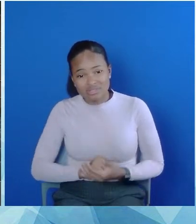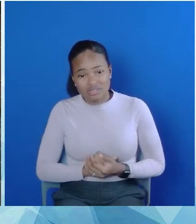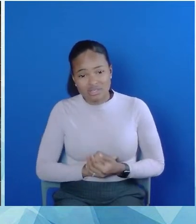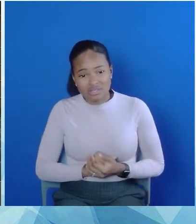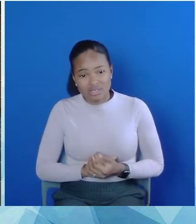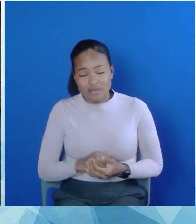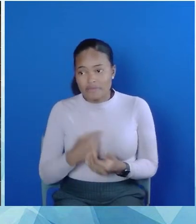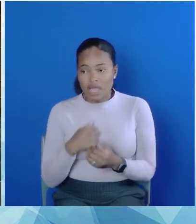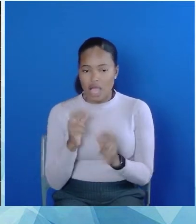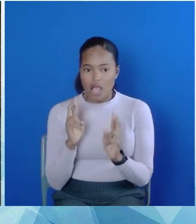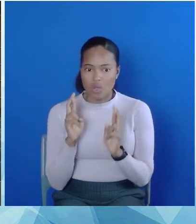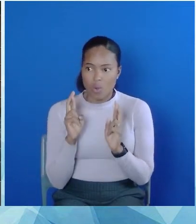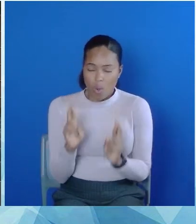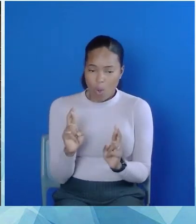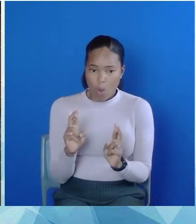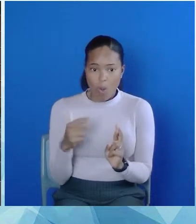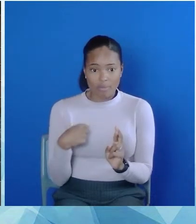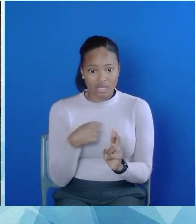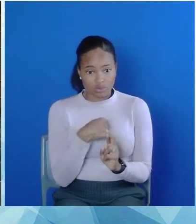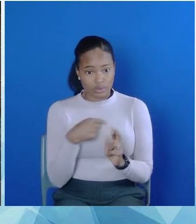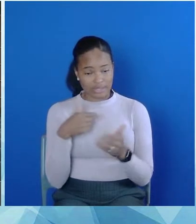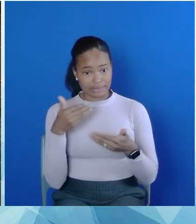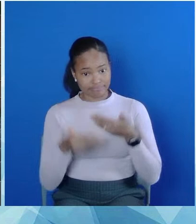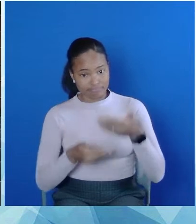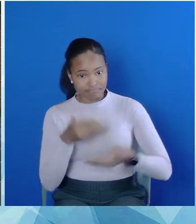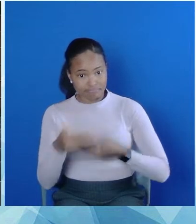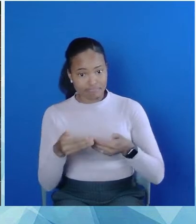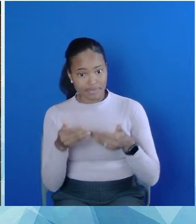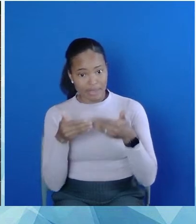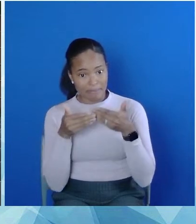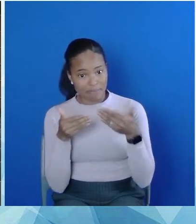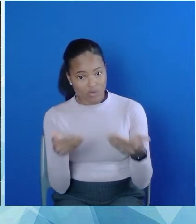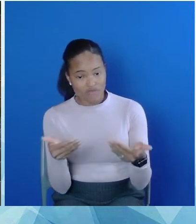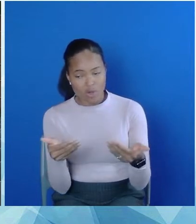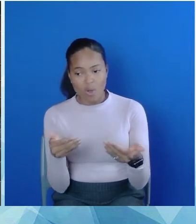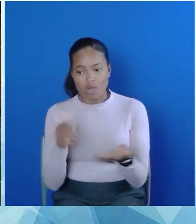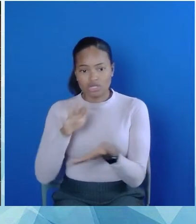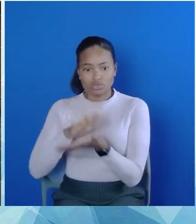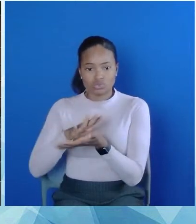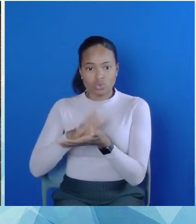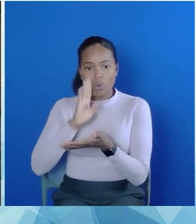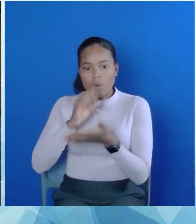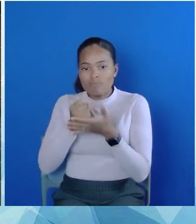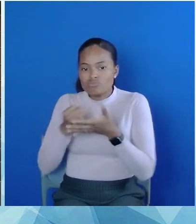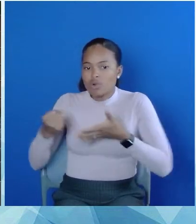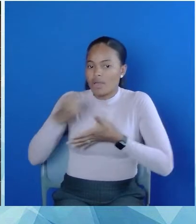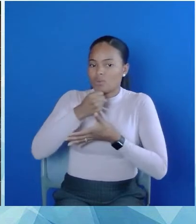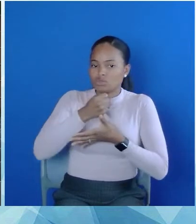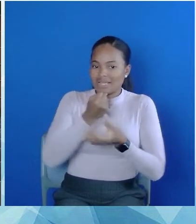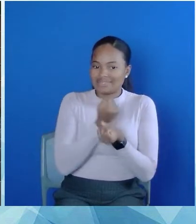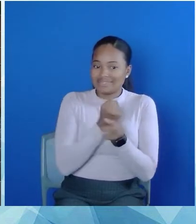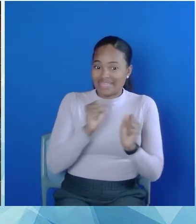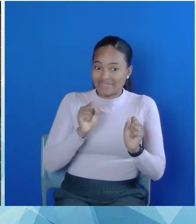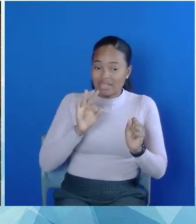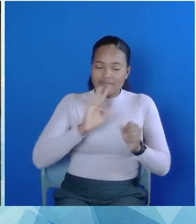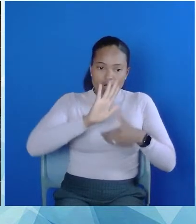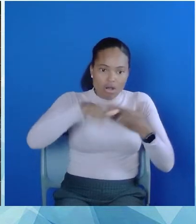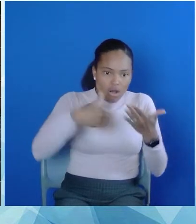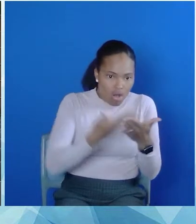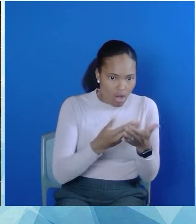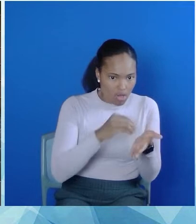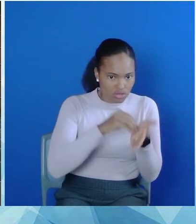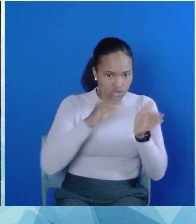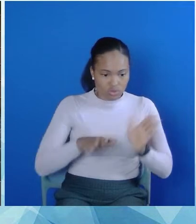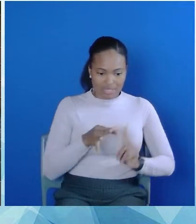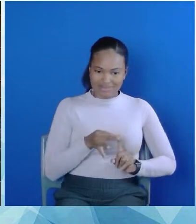And I hope that as we move forward, this school will prioritize the safety of all of our students, especially our preschoolers.